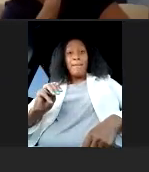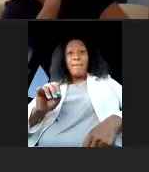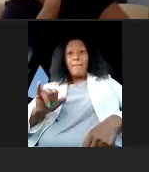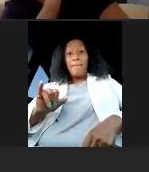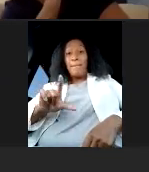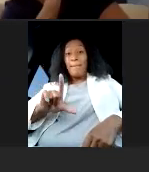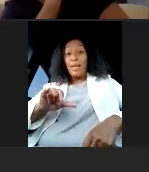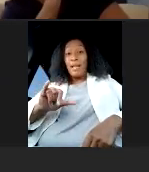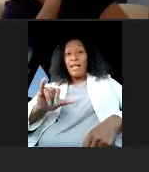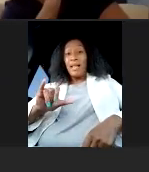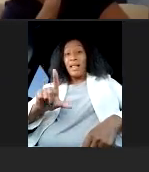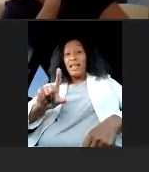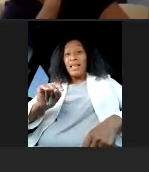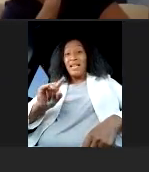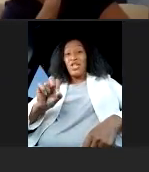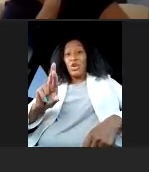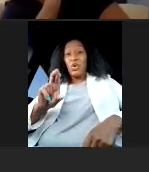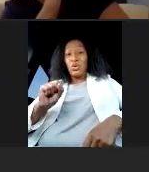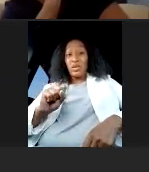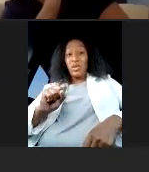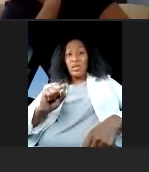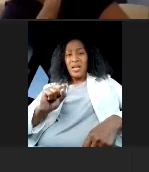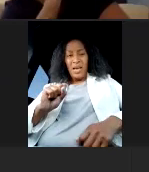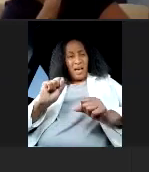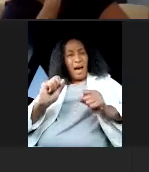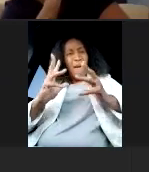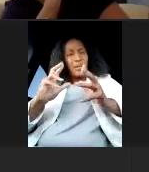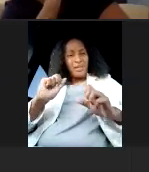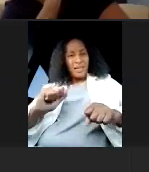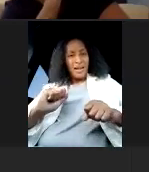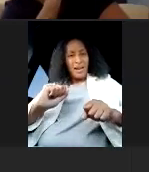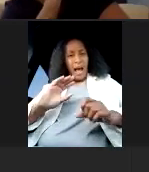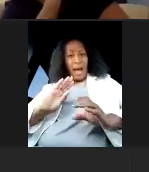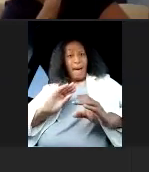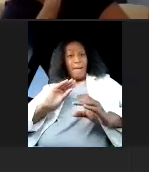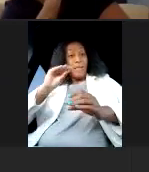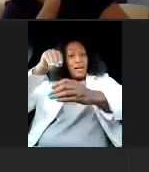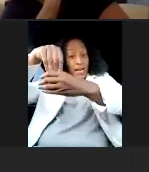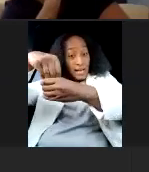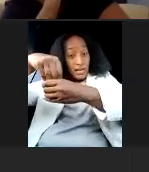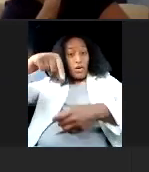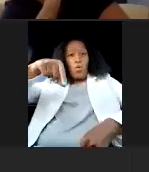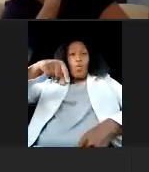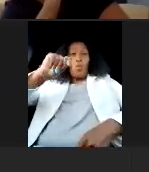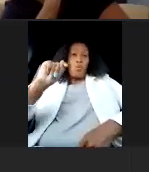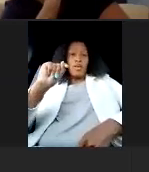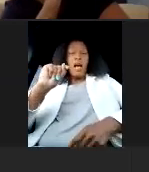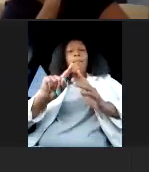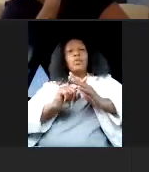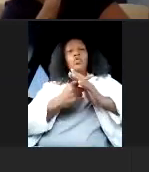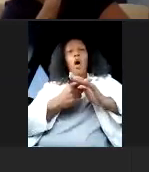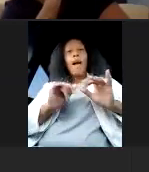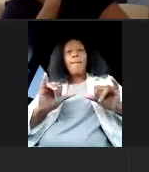many milliliters can I put in a quart. All right. So I'm starting with a measurement of 1